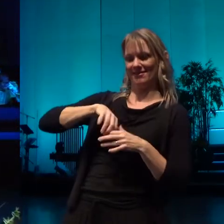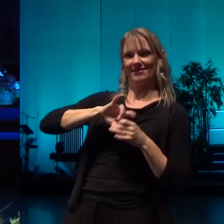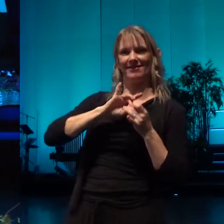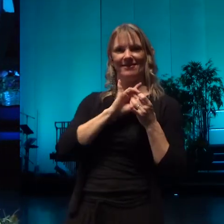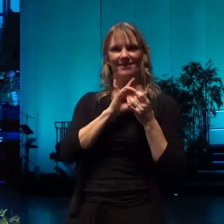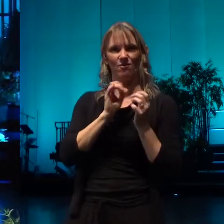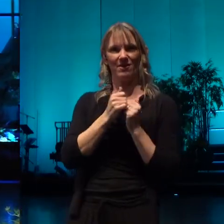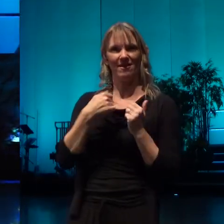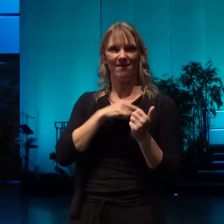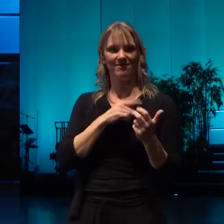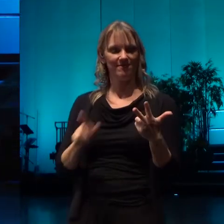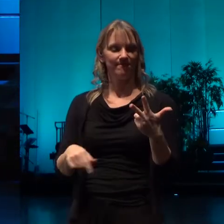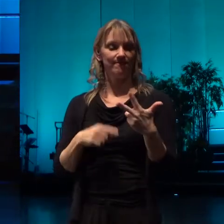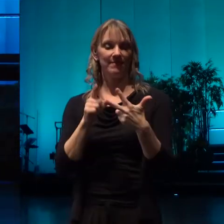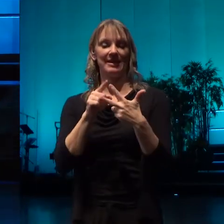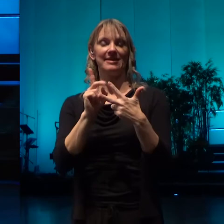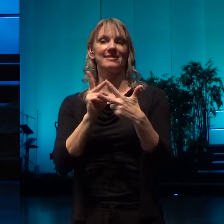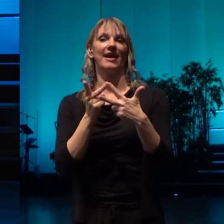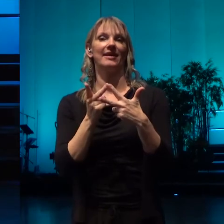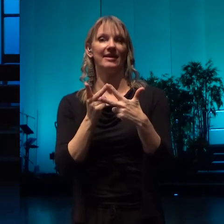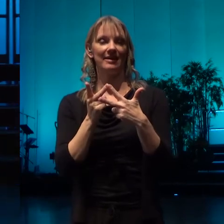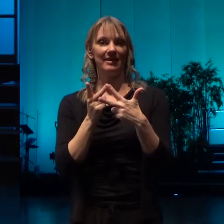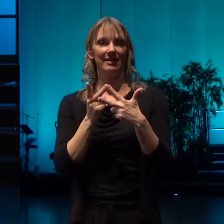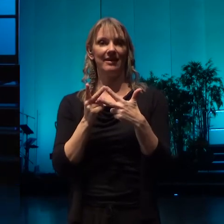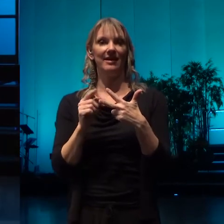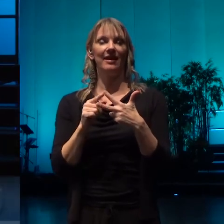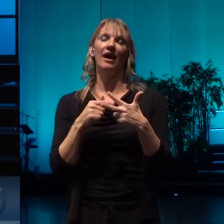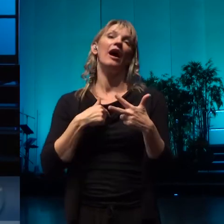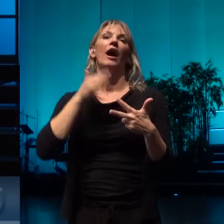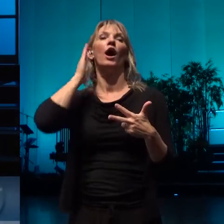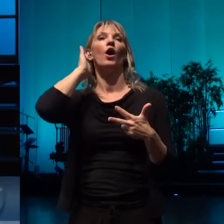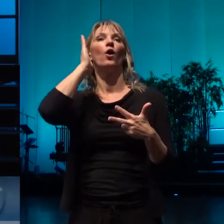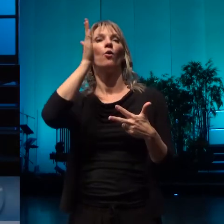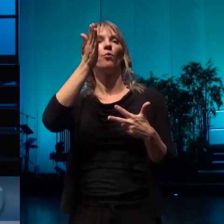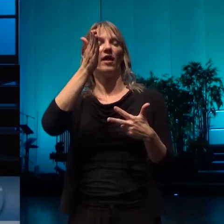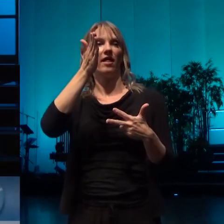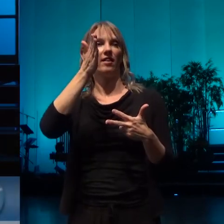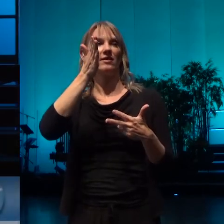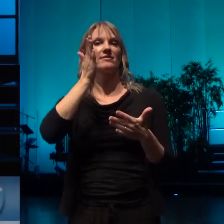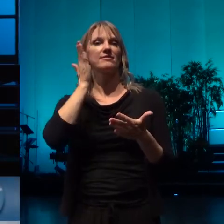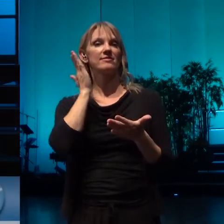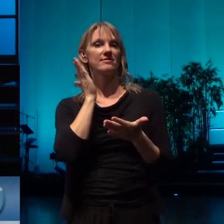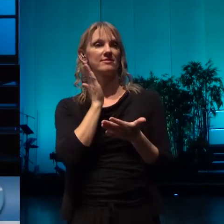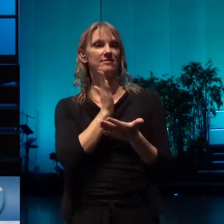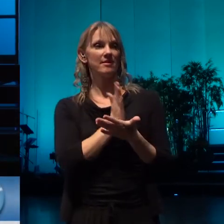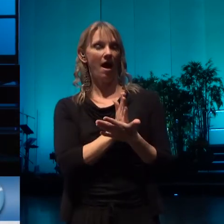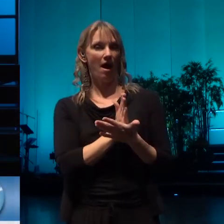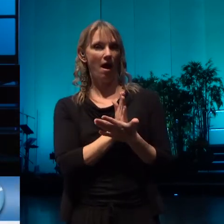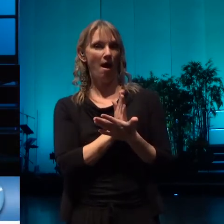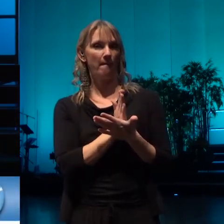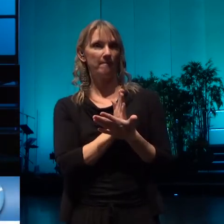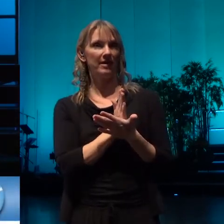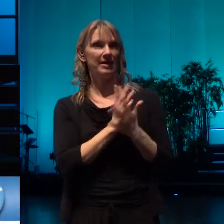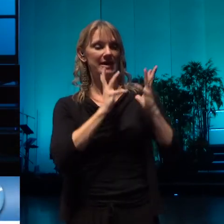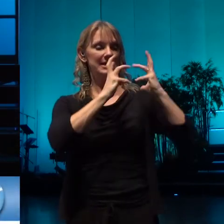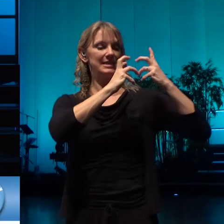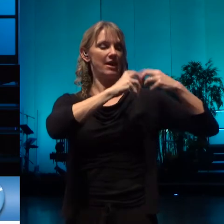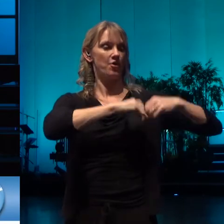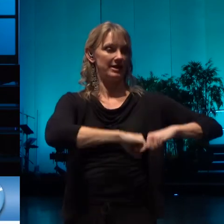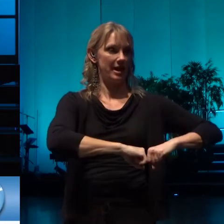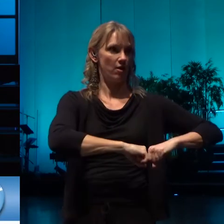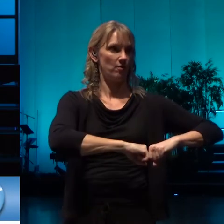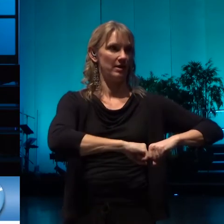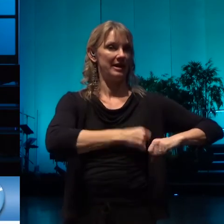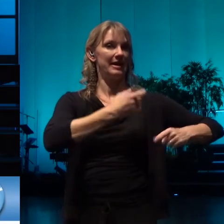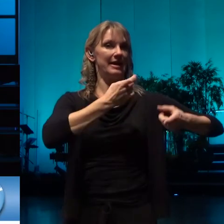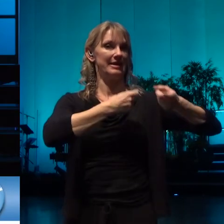The second commitment is, I will cease tearing down and seek to only